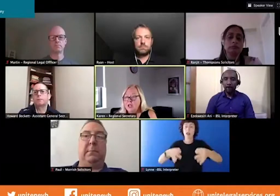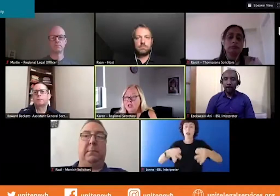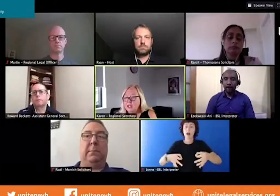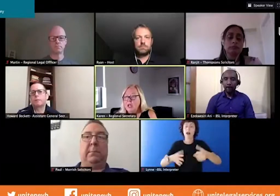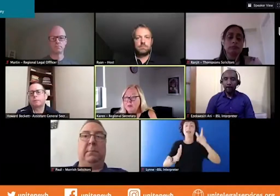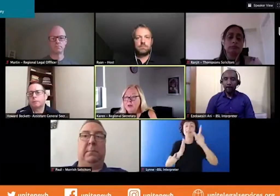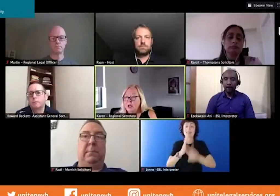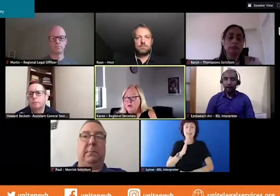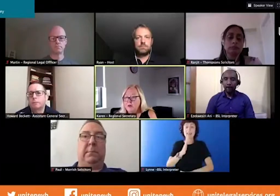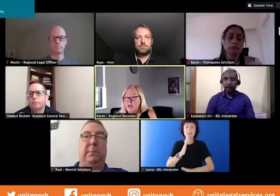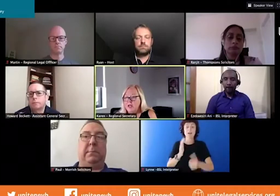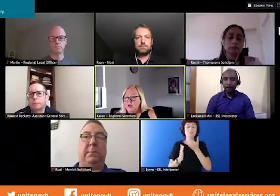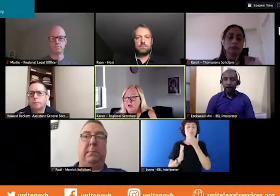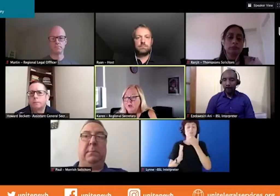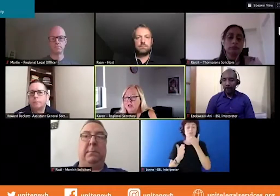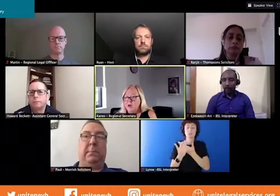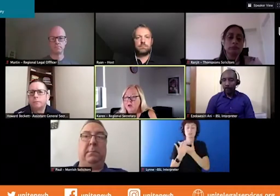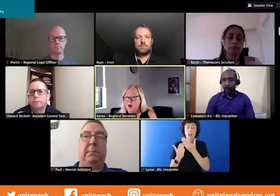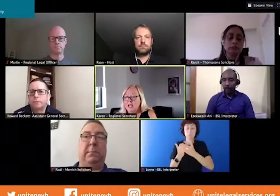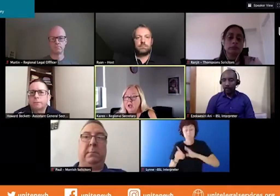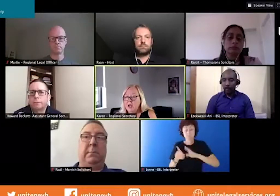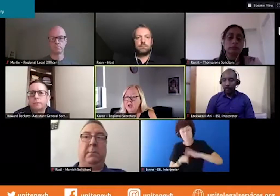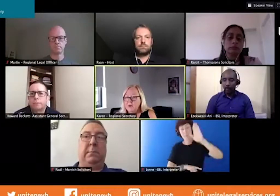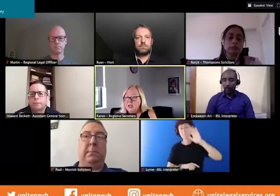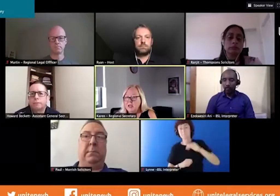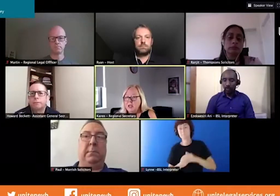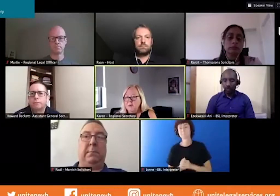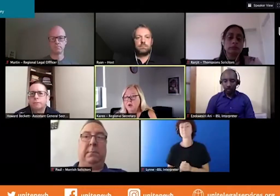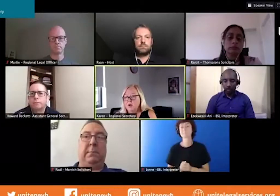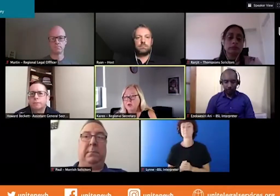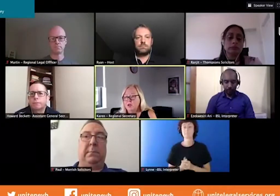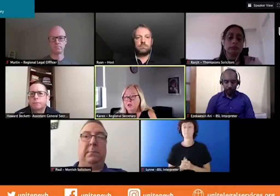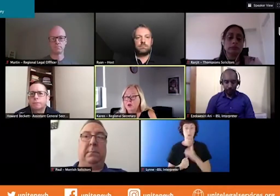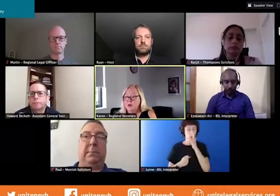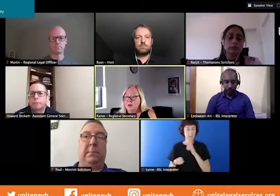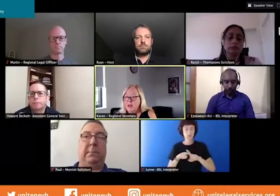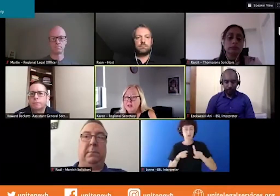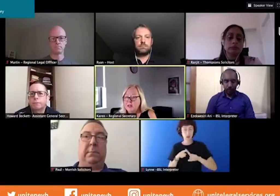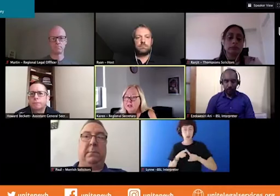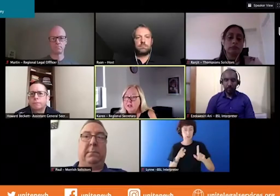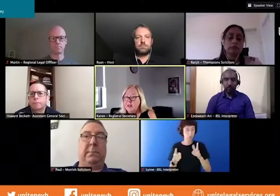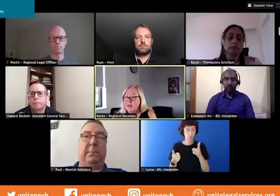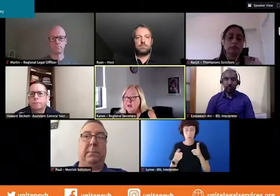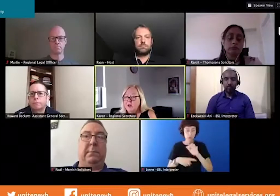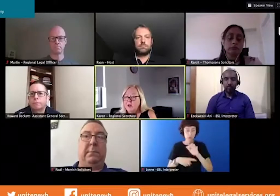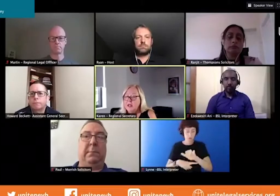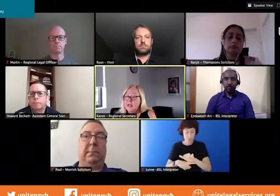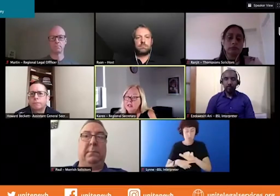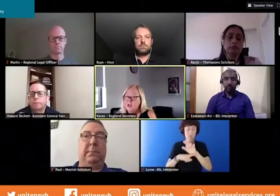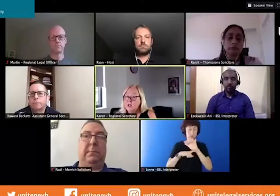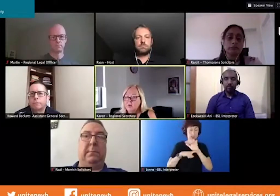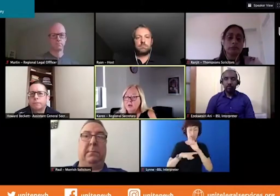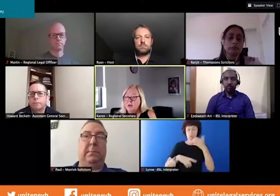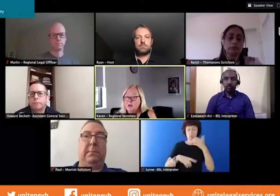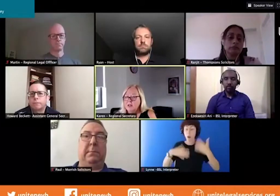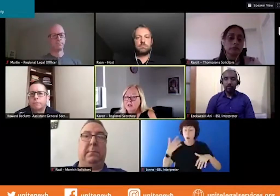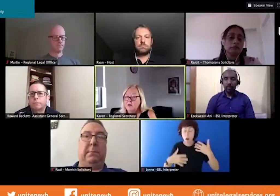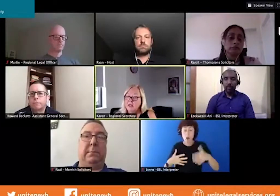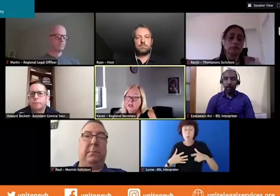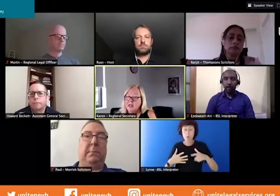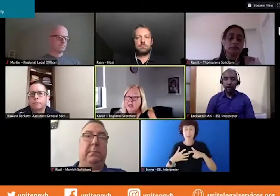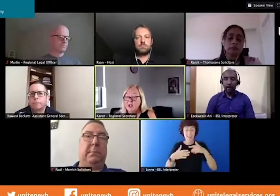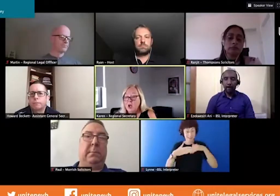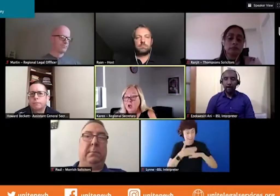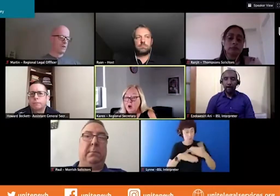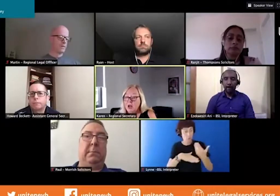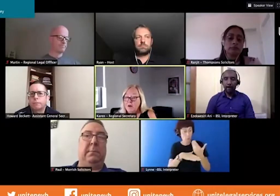out there so that we can try to mitigate it, but also to try and prevent it in the, get into those workplaces and recognise, call out the